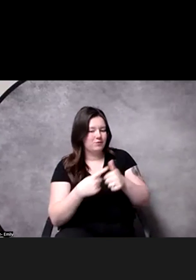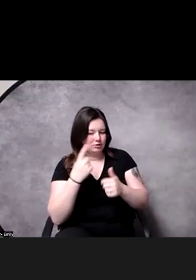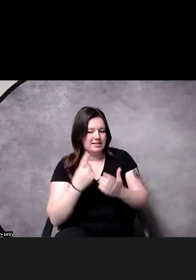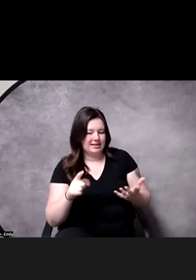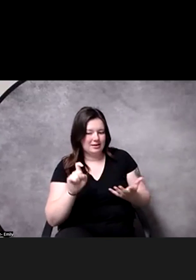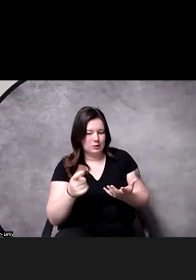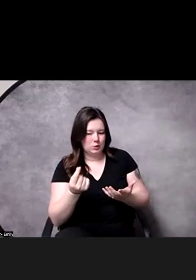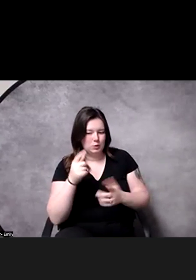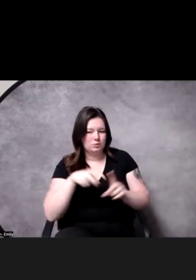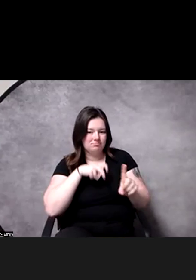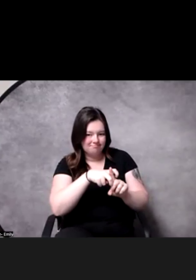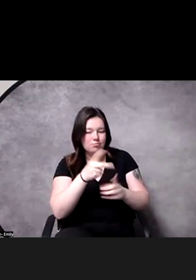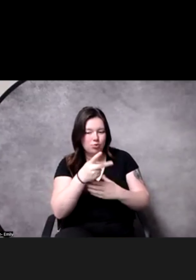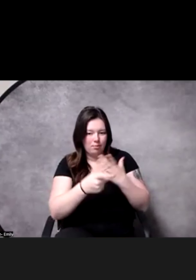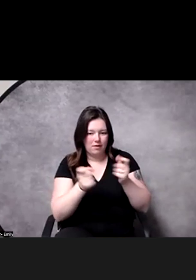Yeah. Thank you.